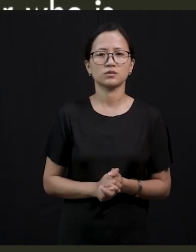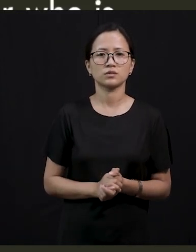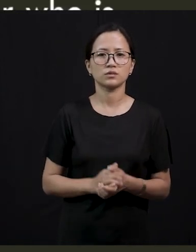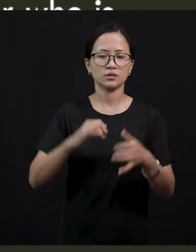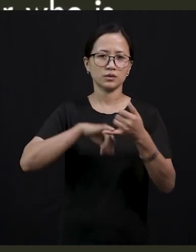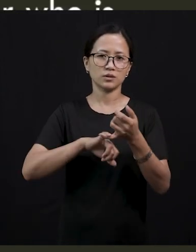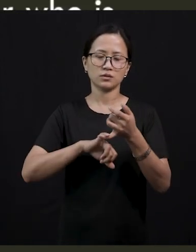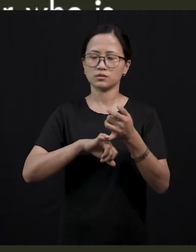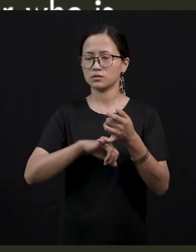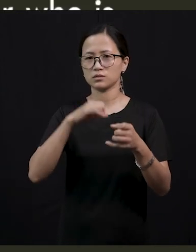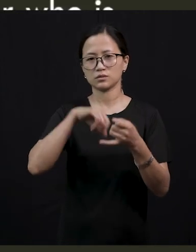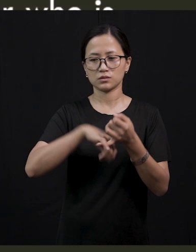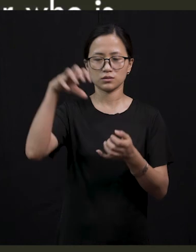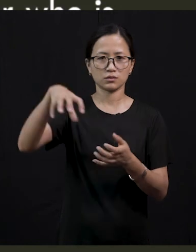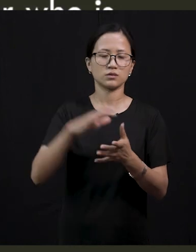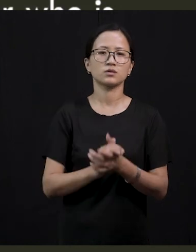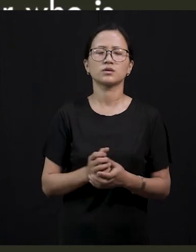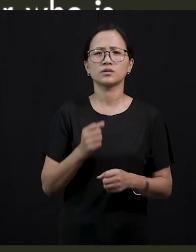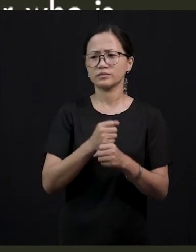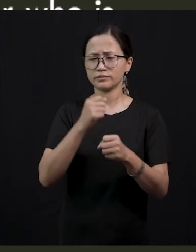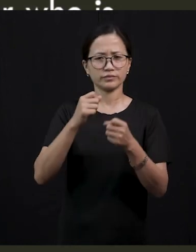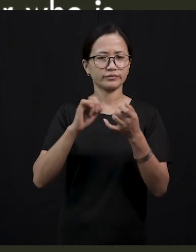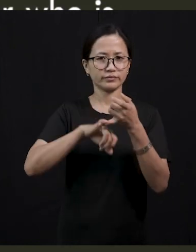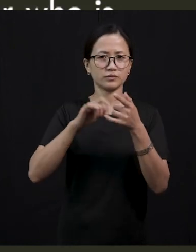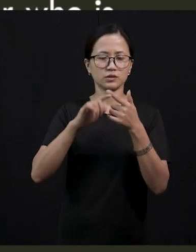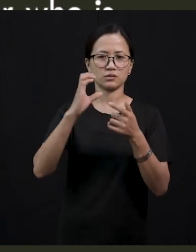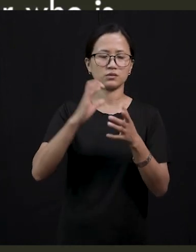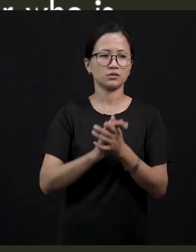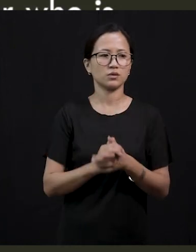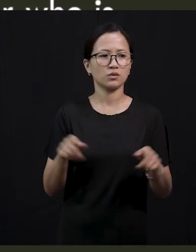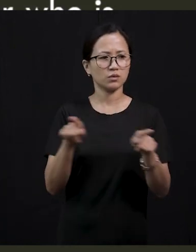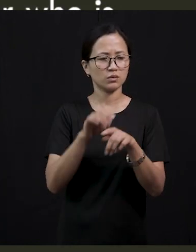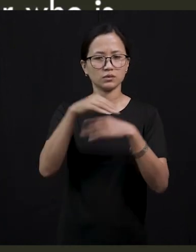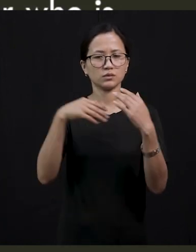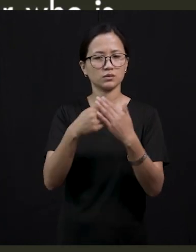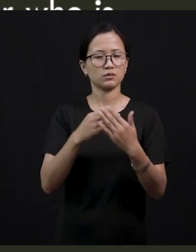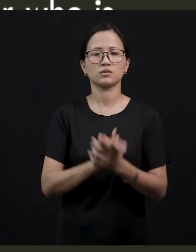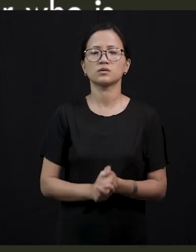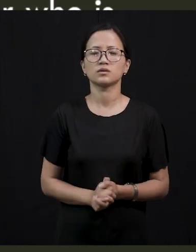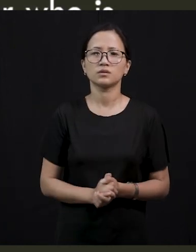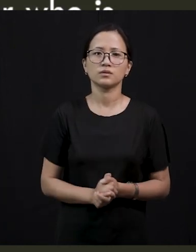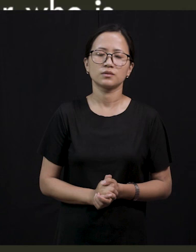State Secretariat, where you have your IAS officers, these are the executive members. So the